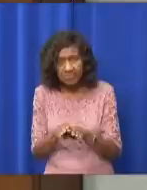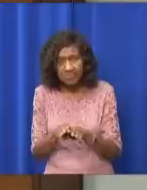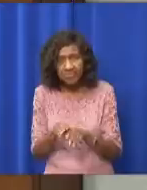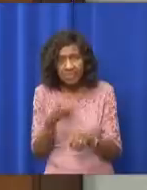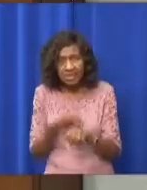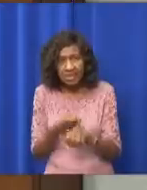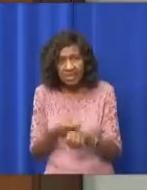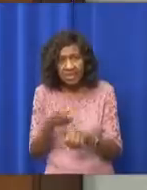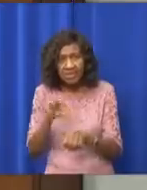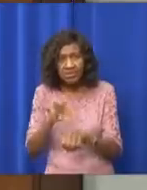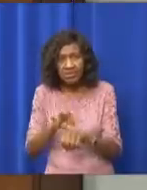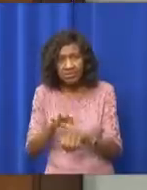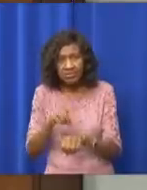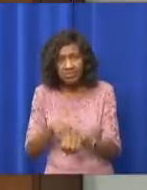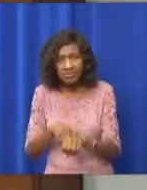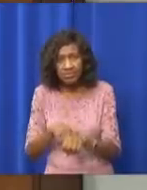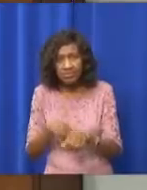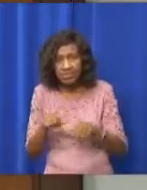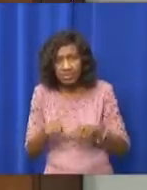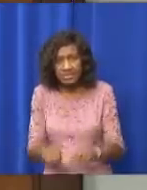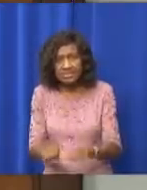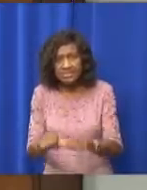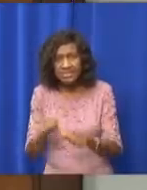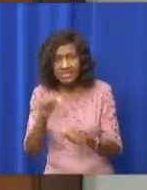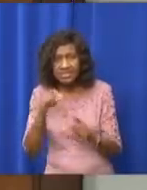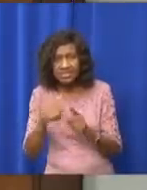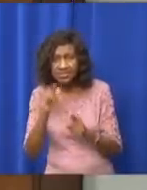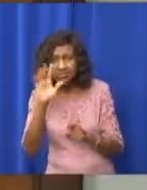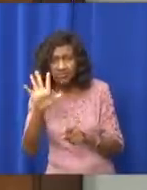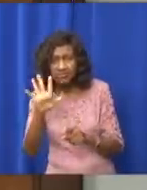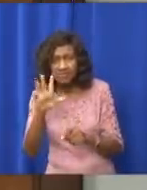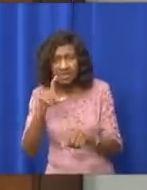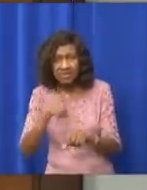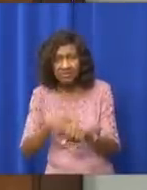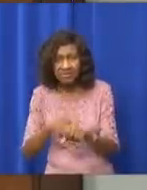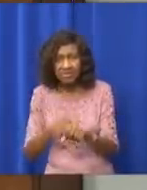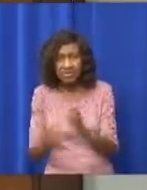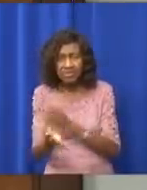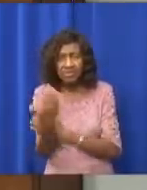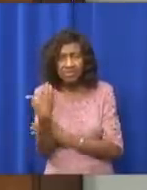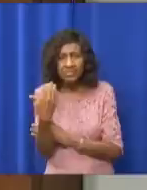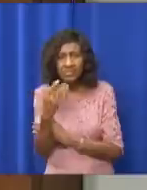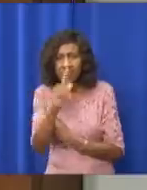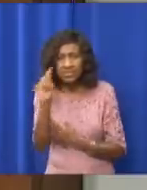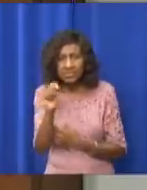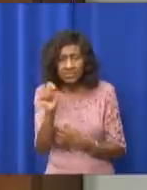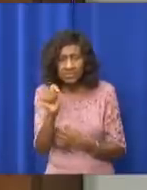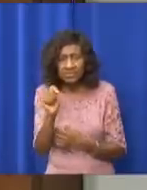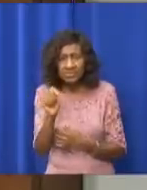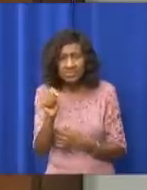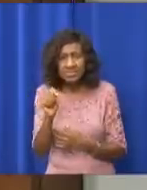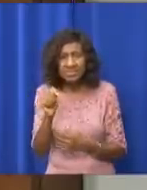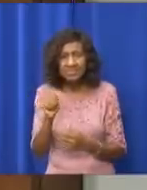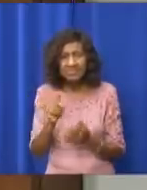hard curfew, and this remains in place until 5 a.m. on Tuesday morning, the 19th of May 2020.